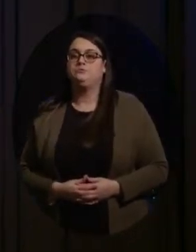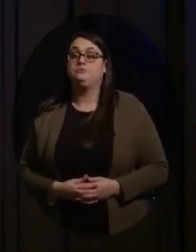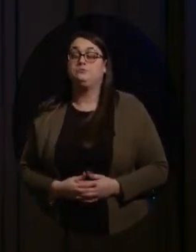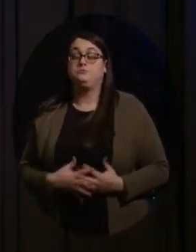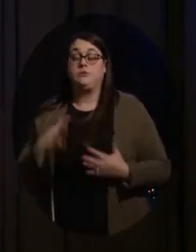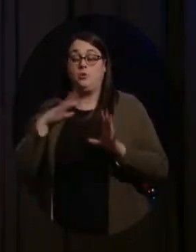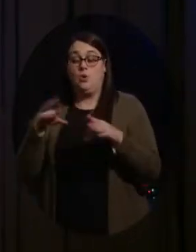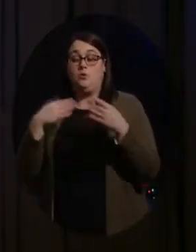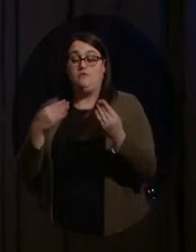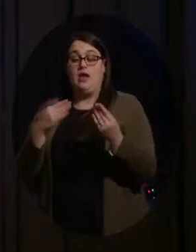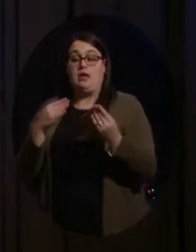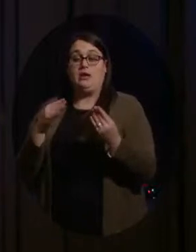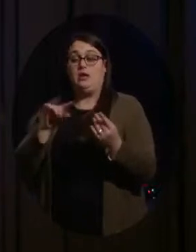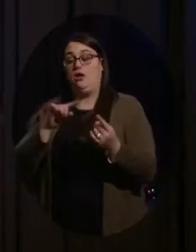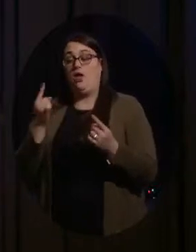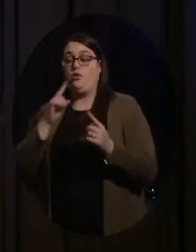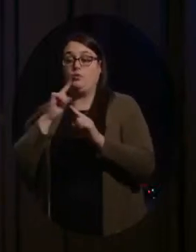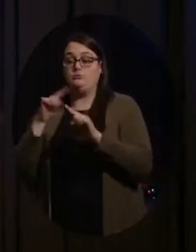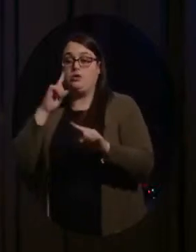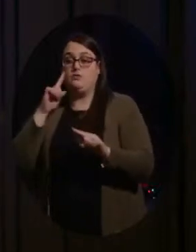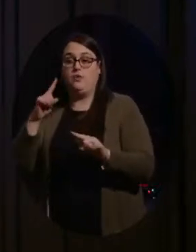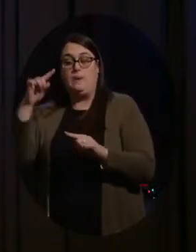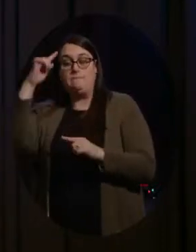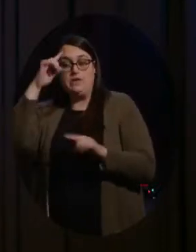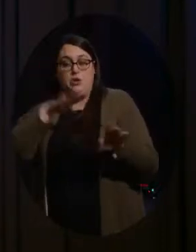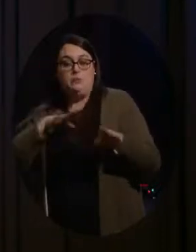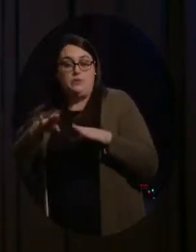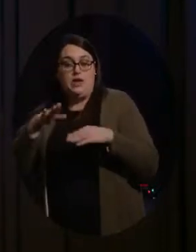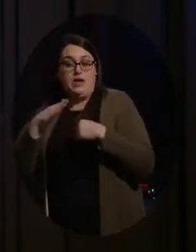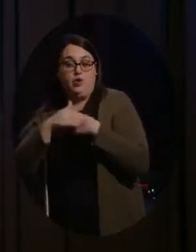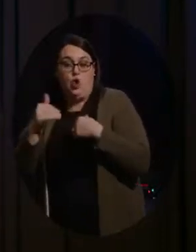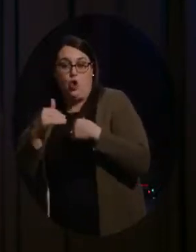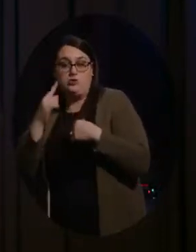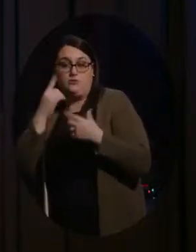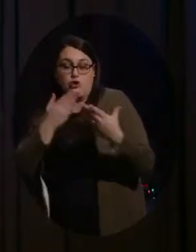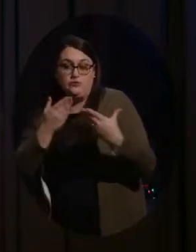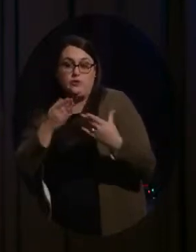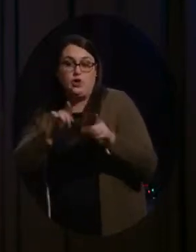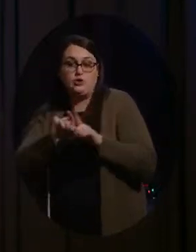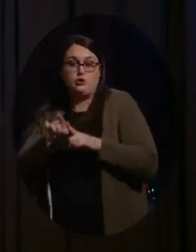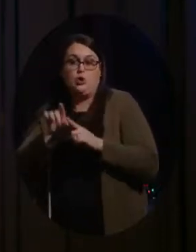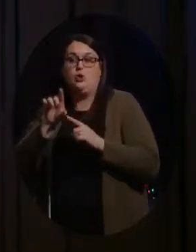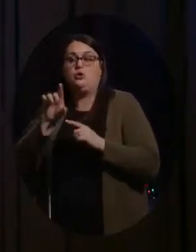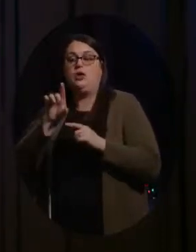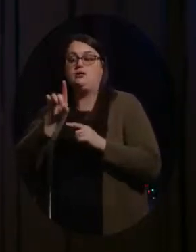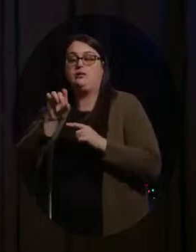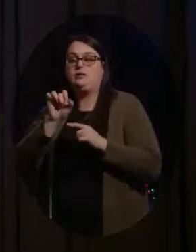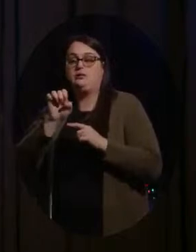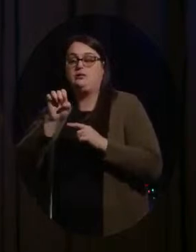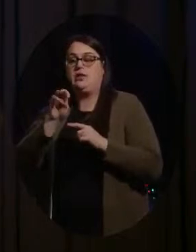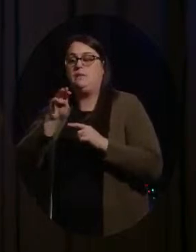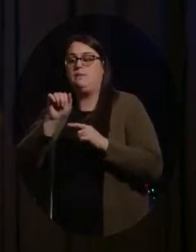We're providing alternative responses to mental and behavioral health calls for services, also known as the Marcus Alert.